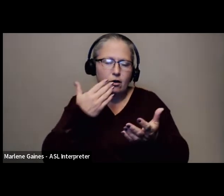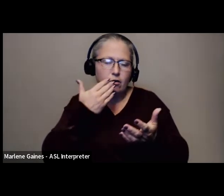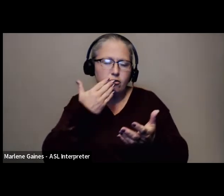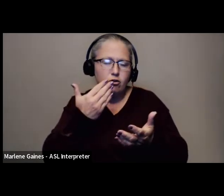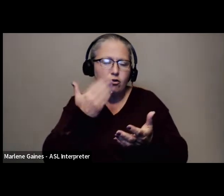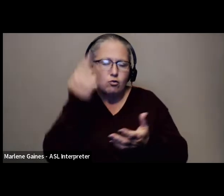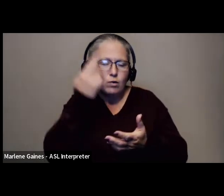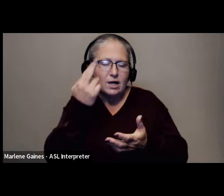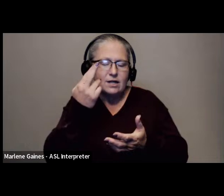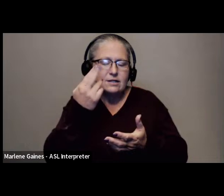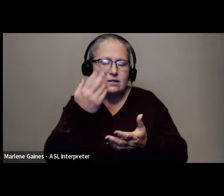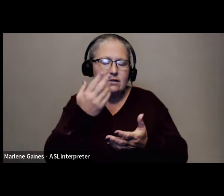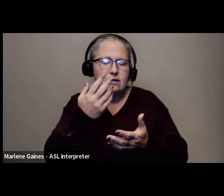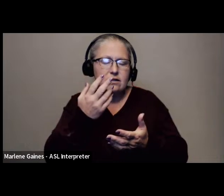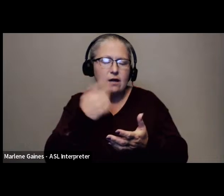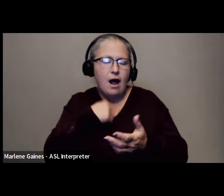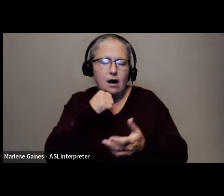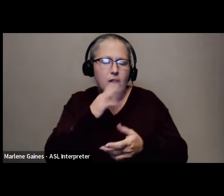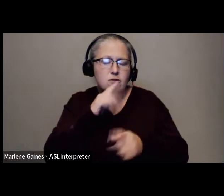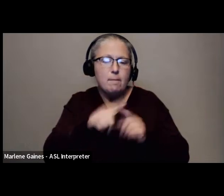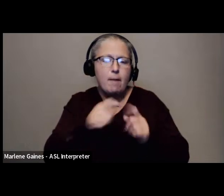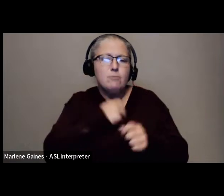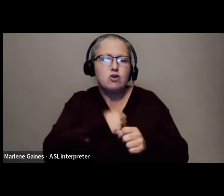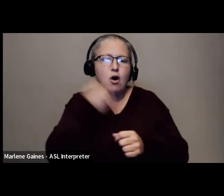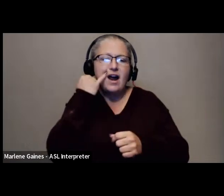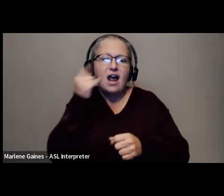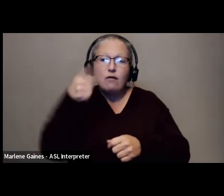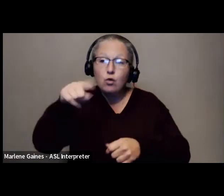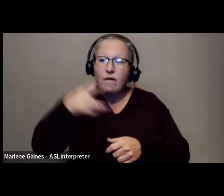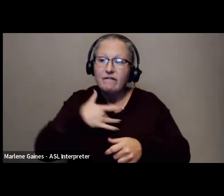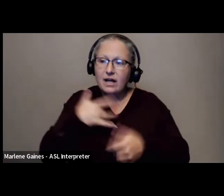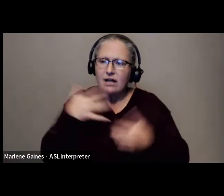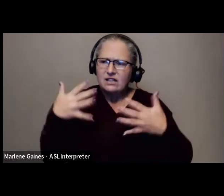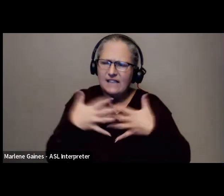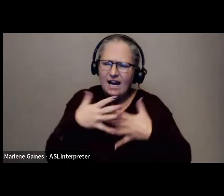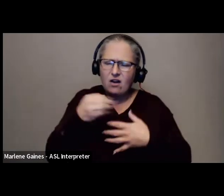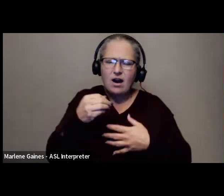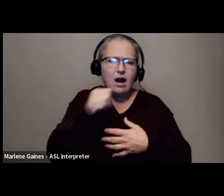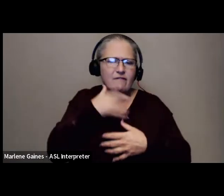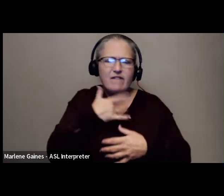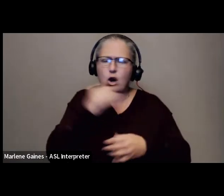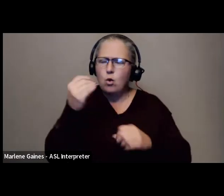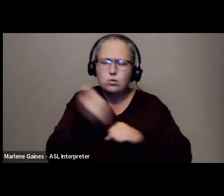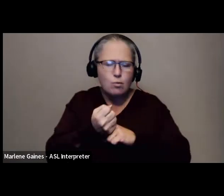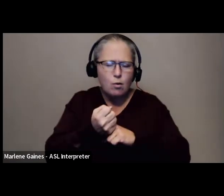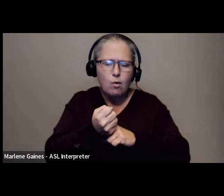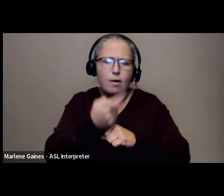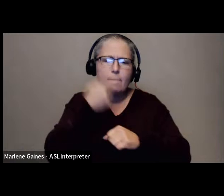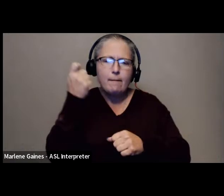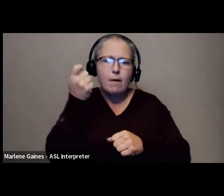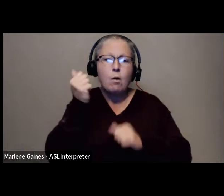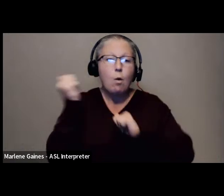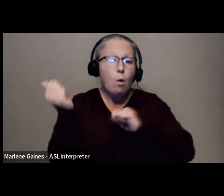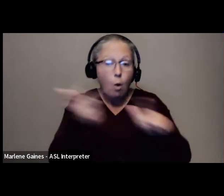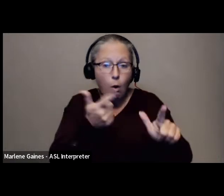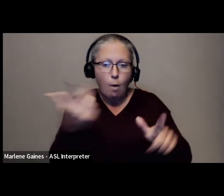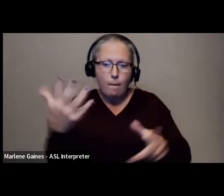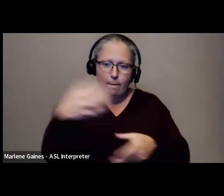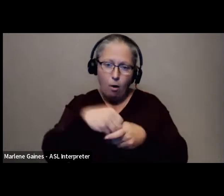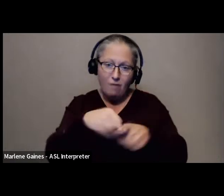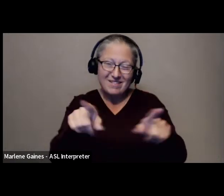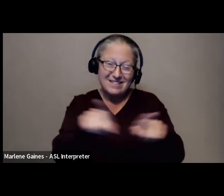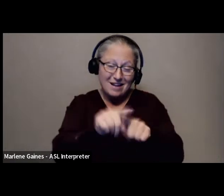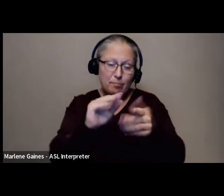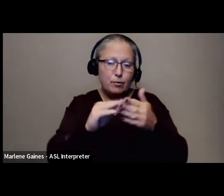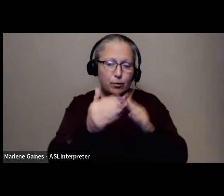I'm sorry if you've also felt scared and unsupported, because we are all part of the same